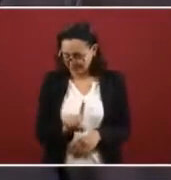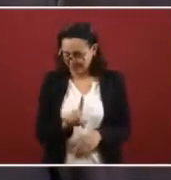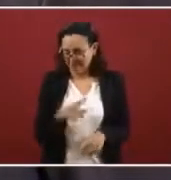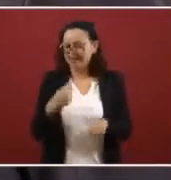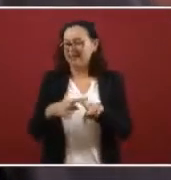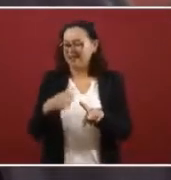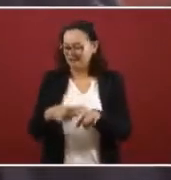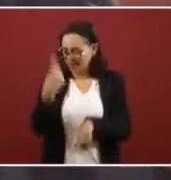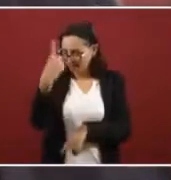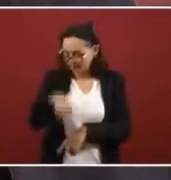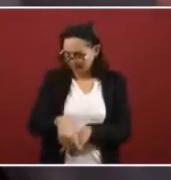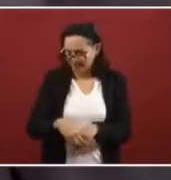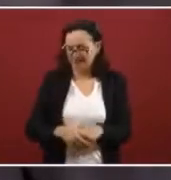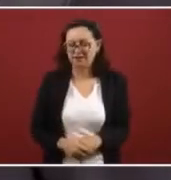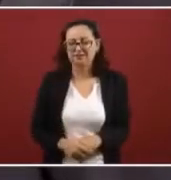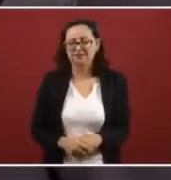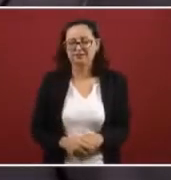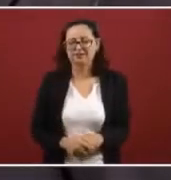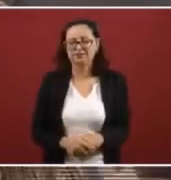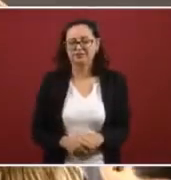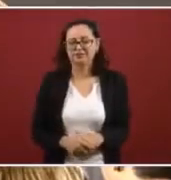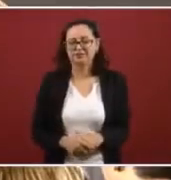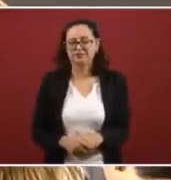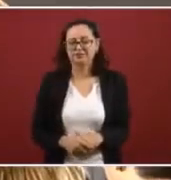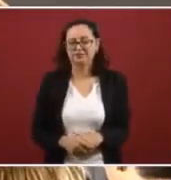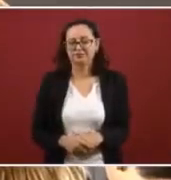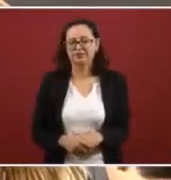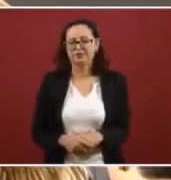to do that. So now we start